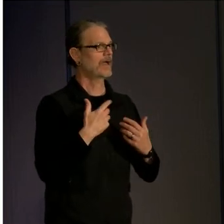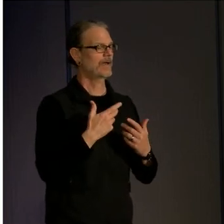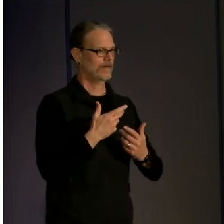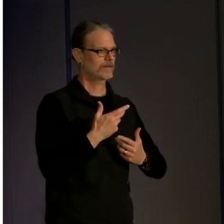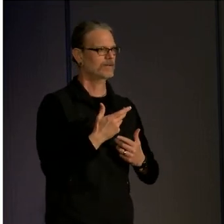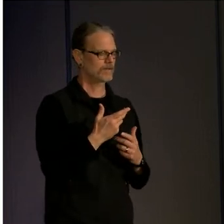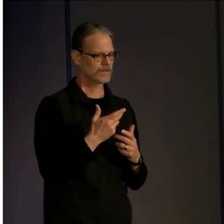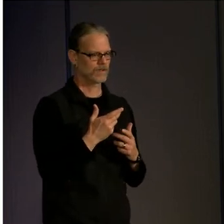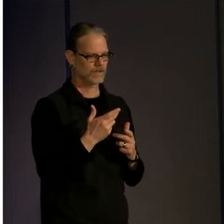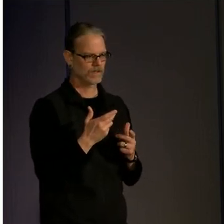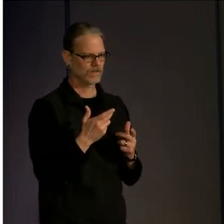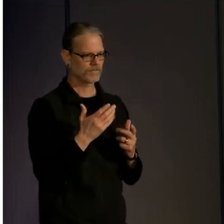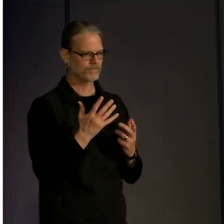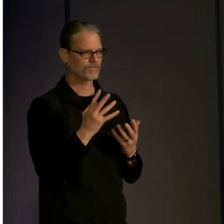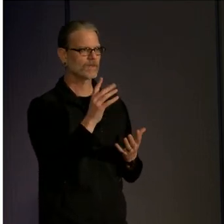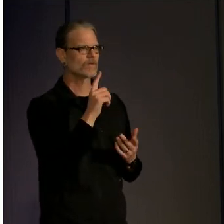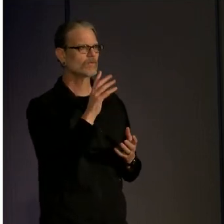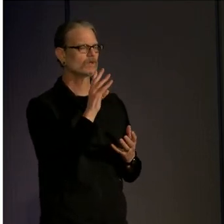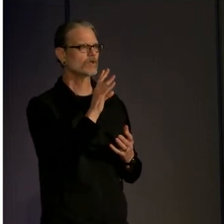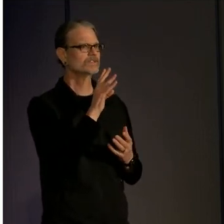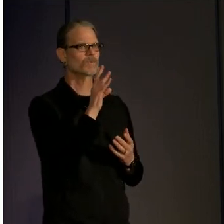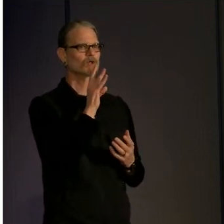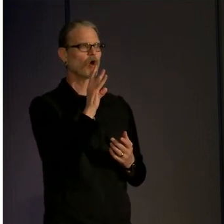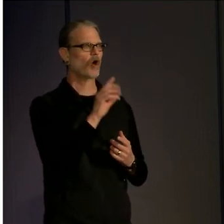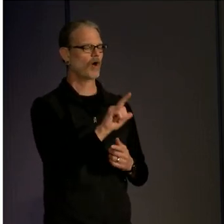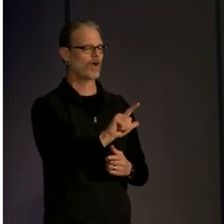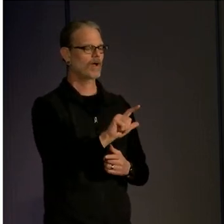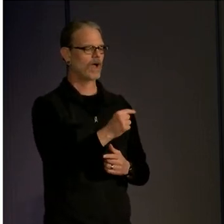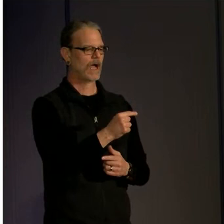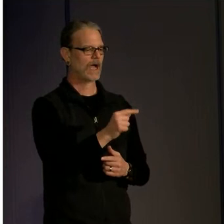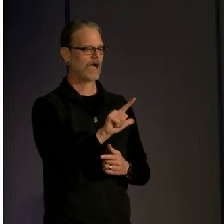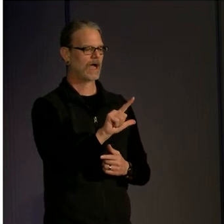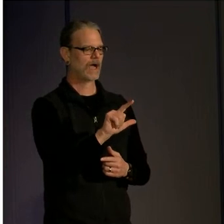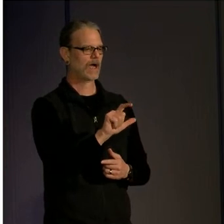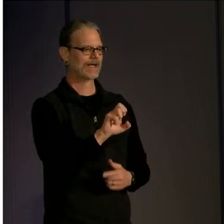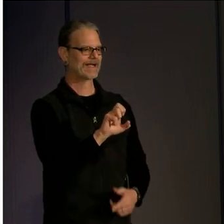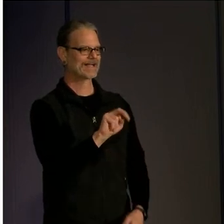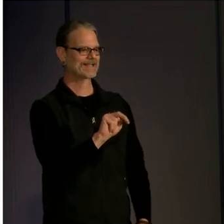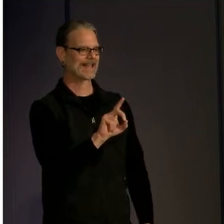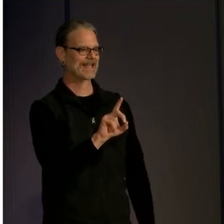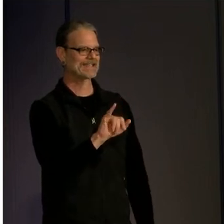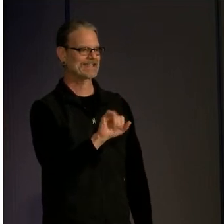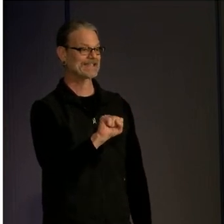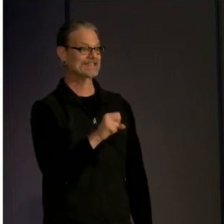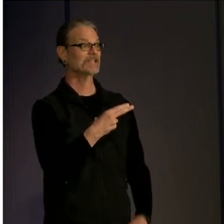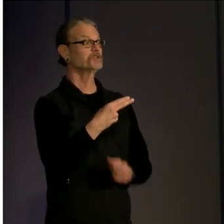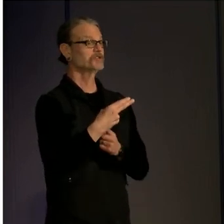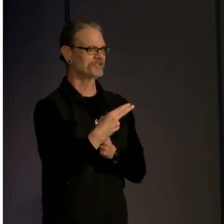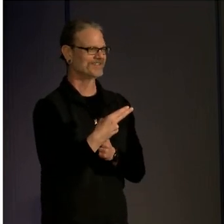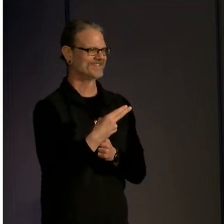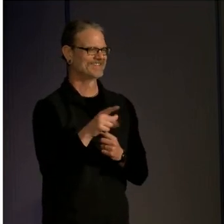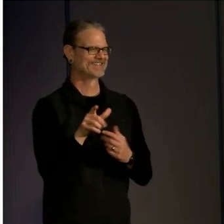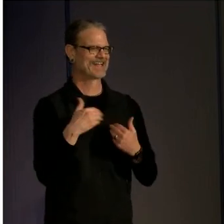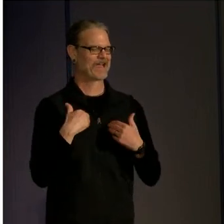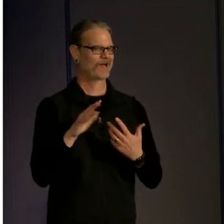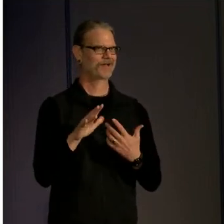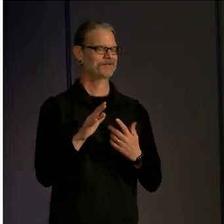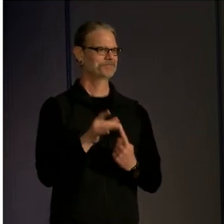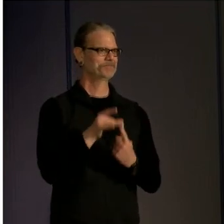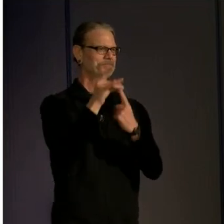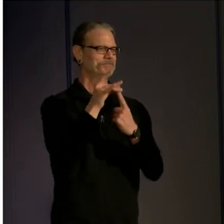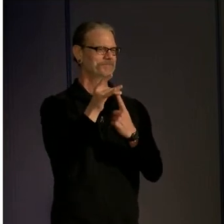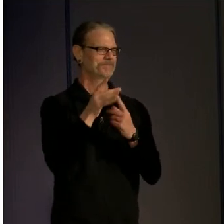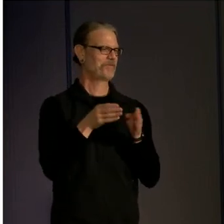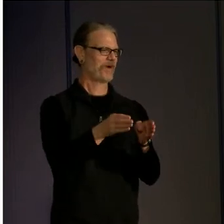she would speak in what she would call Glendish. And for those that know Glenda well, they could understand what she was saying. But for someone